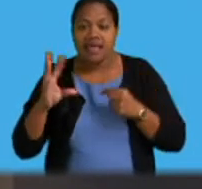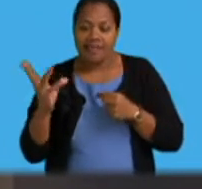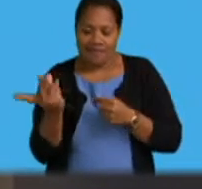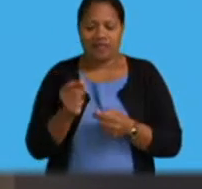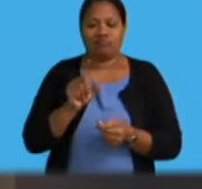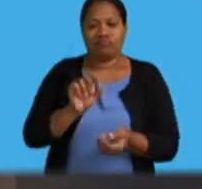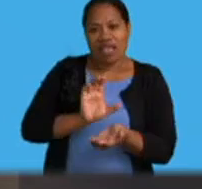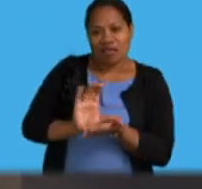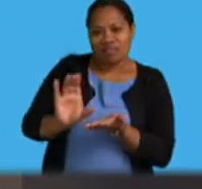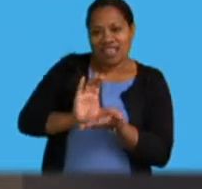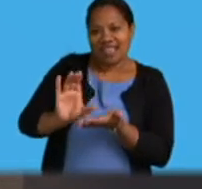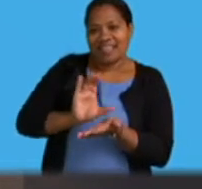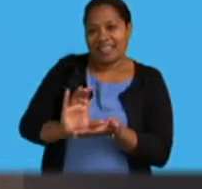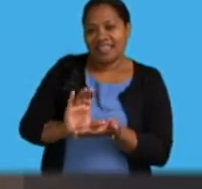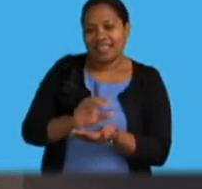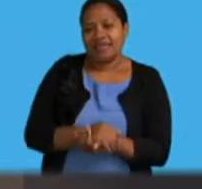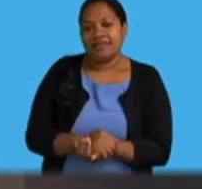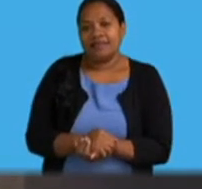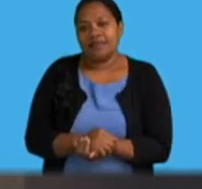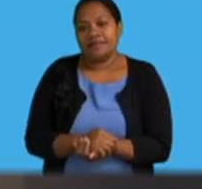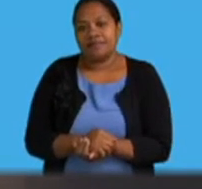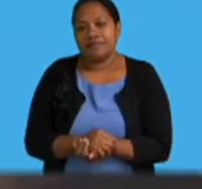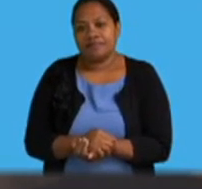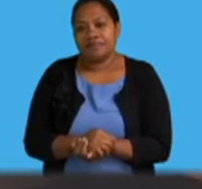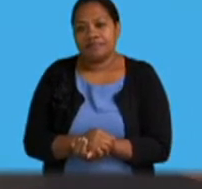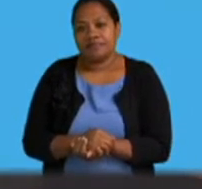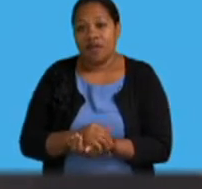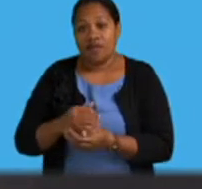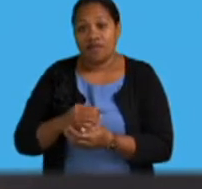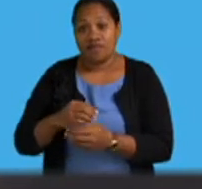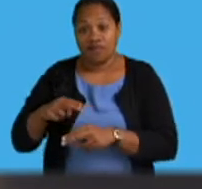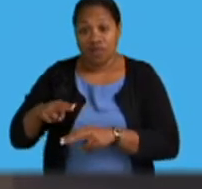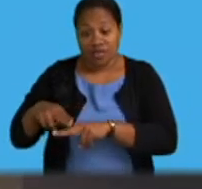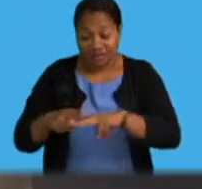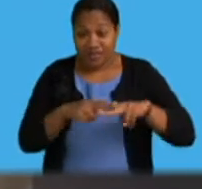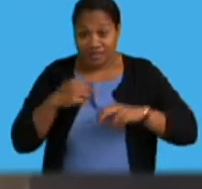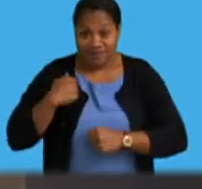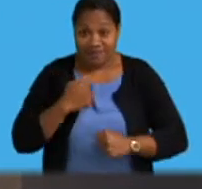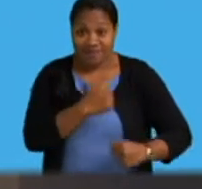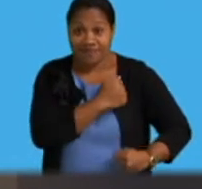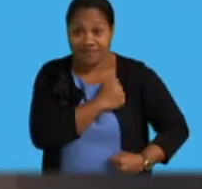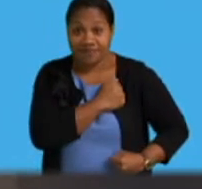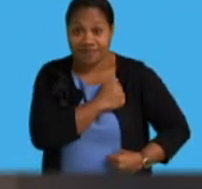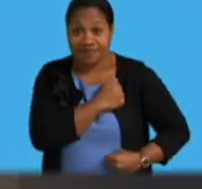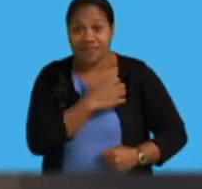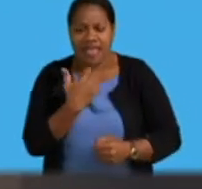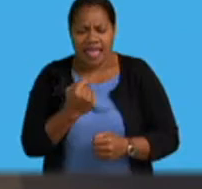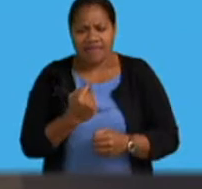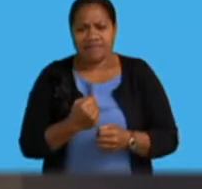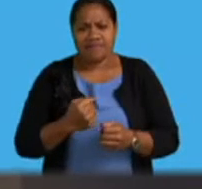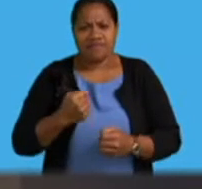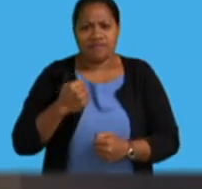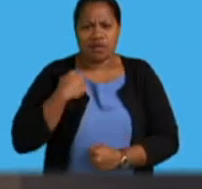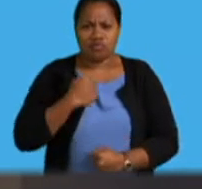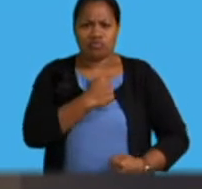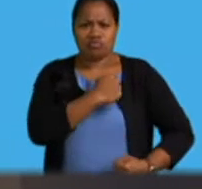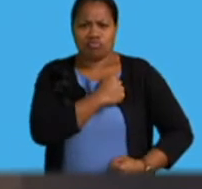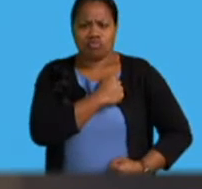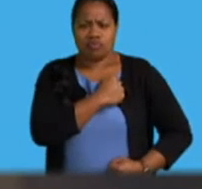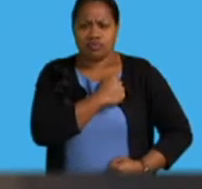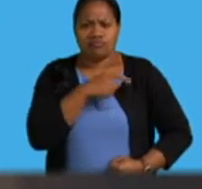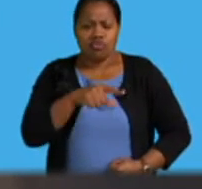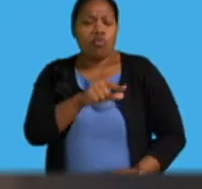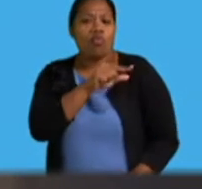counseling. The Republic of Fiji military forces, Madam Speaker, has a number of soldiers within its ranks that